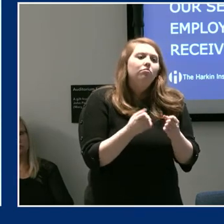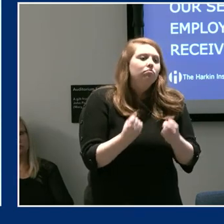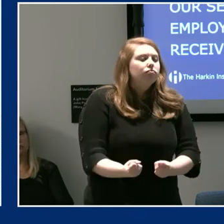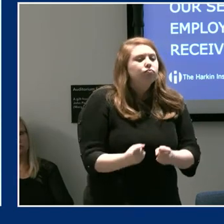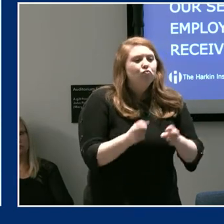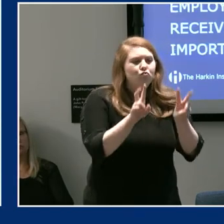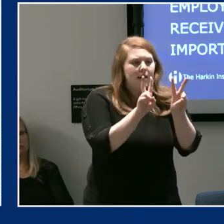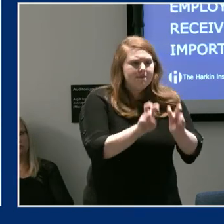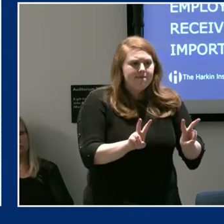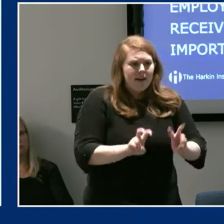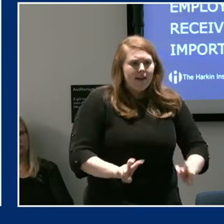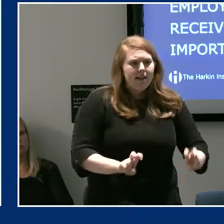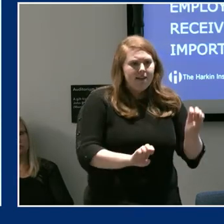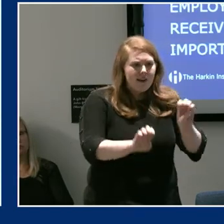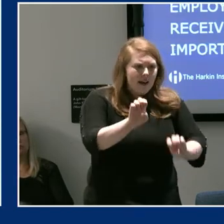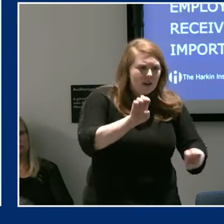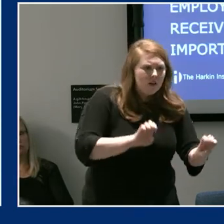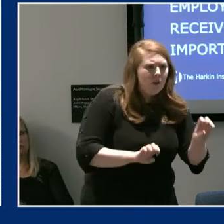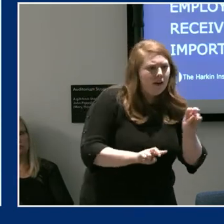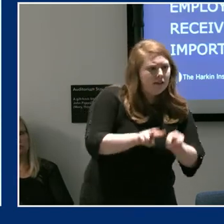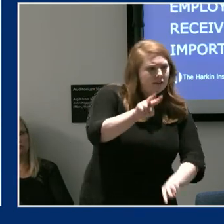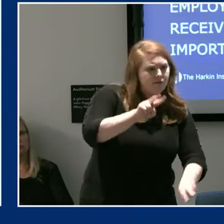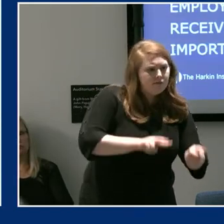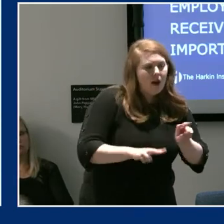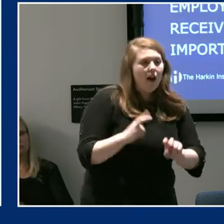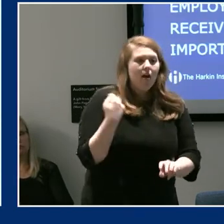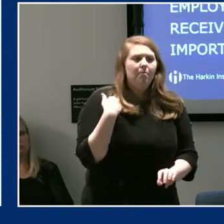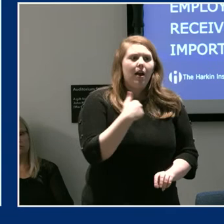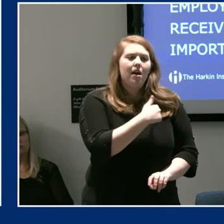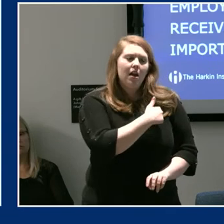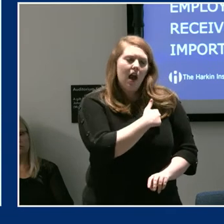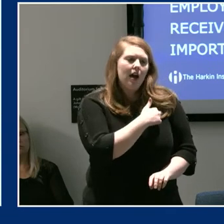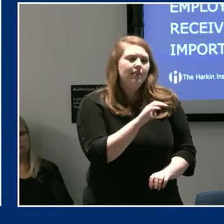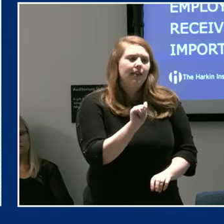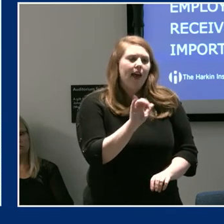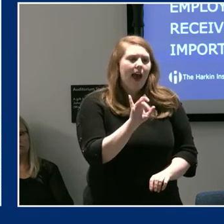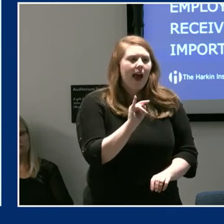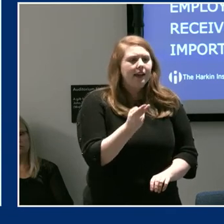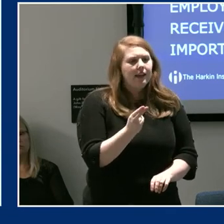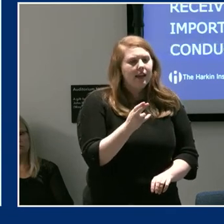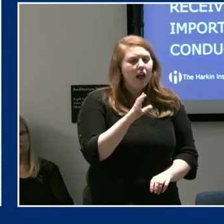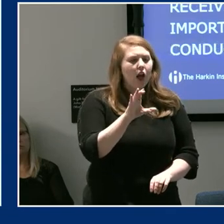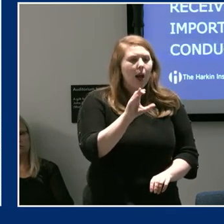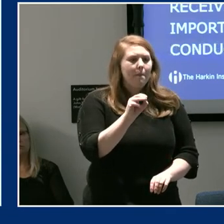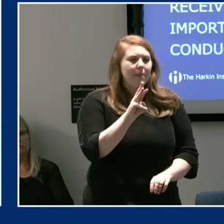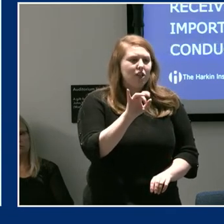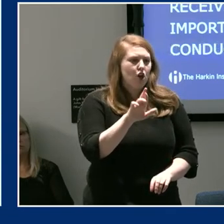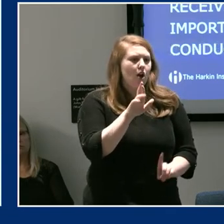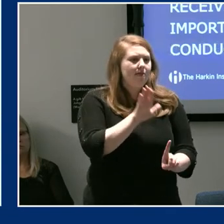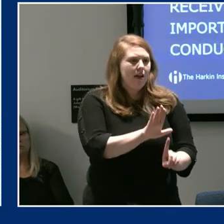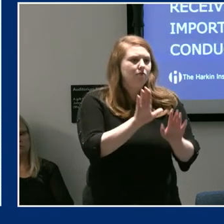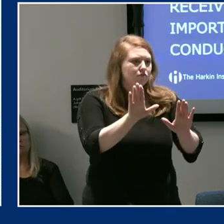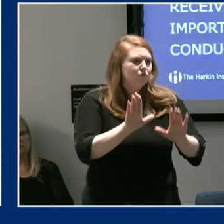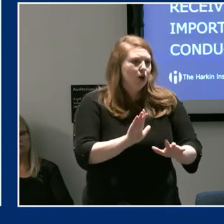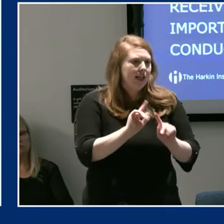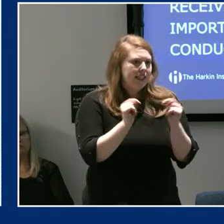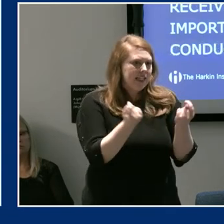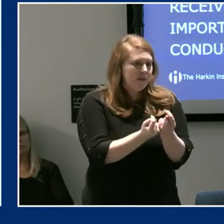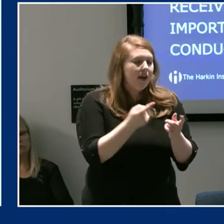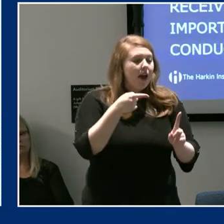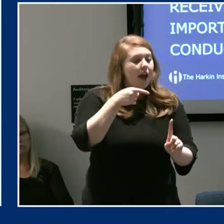evaluation conducted by the Acting Commissioner's outstanding team with the goal